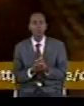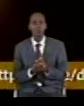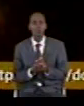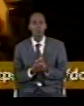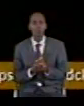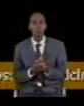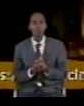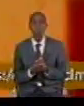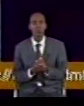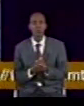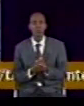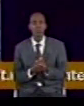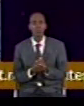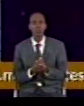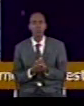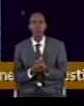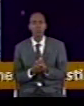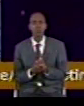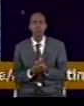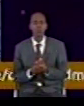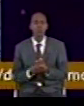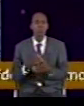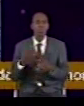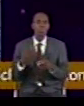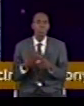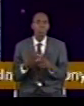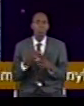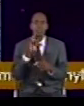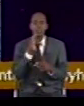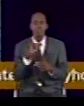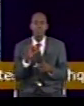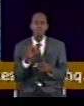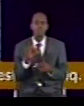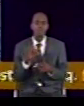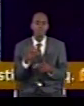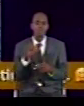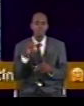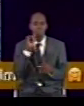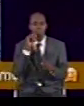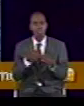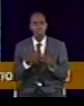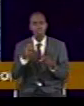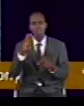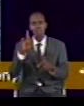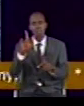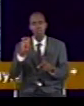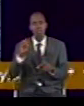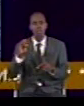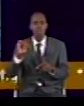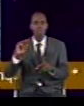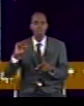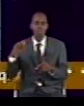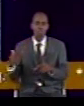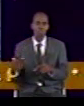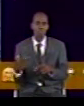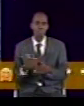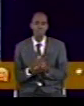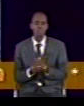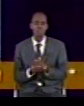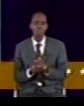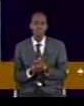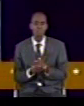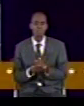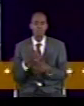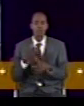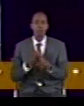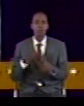many. My name is Sister Blessing Jude. By the grace of God, I'm born again. I'm from Rumosita Group, Port Harcourt